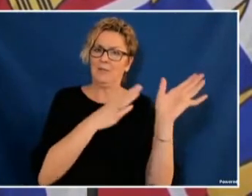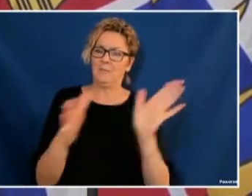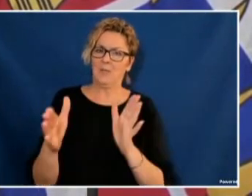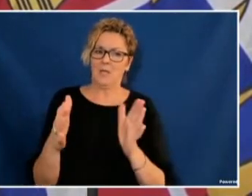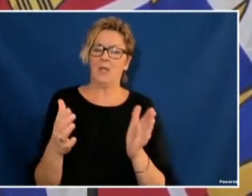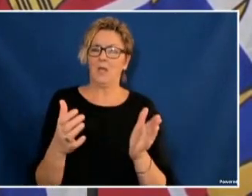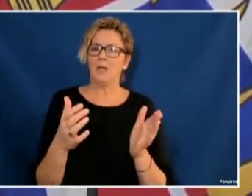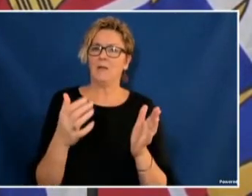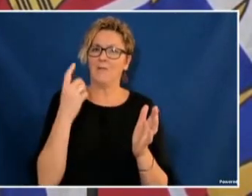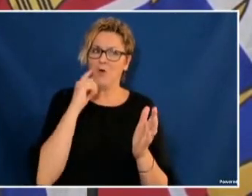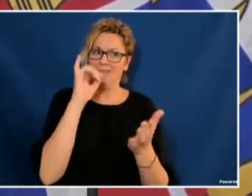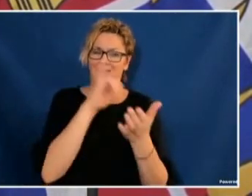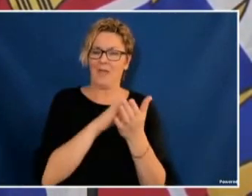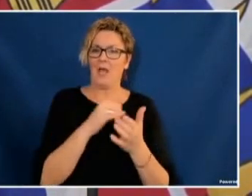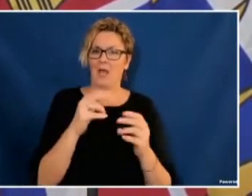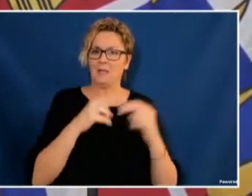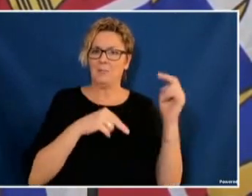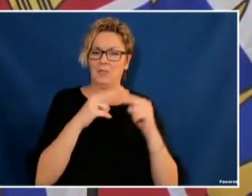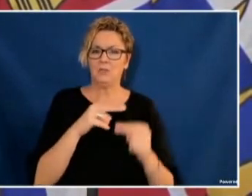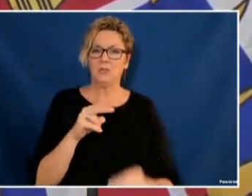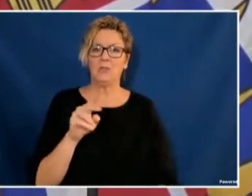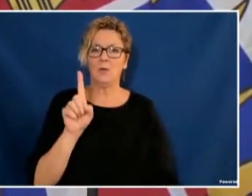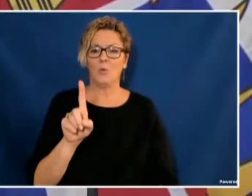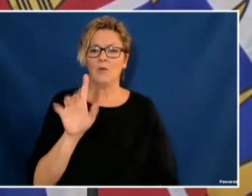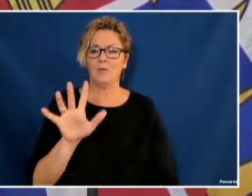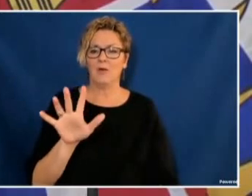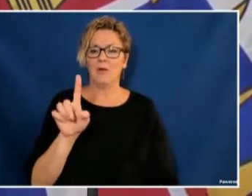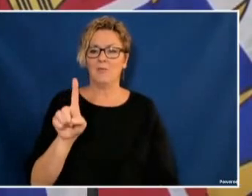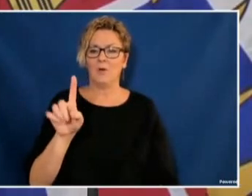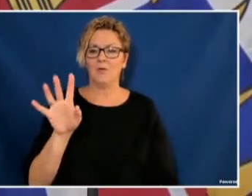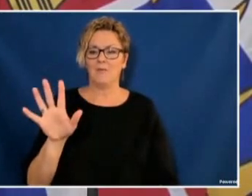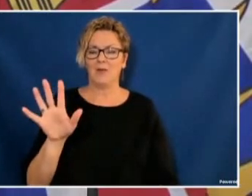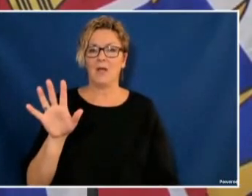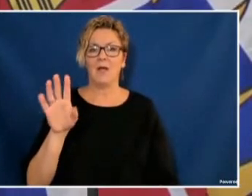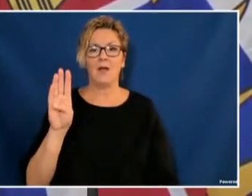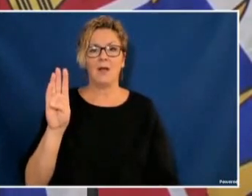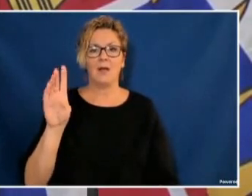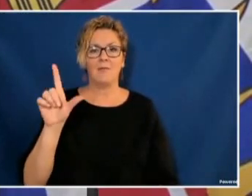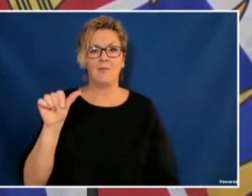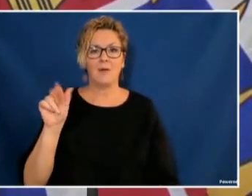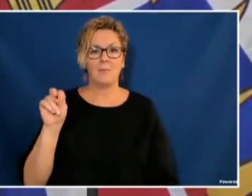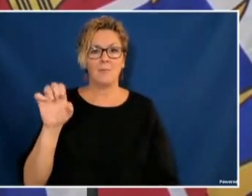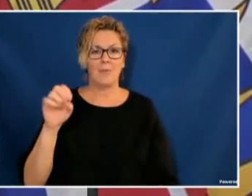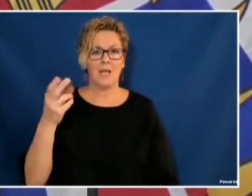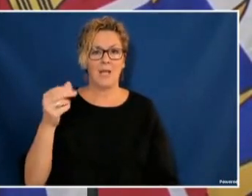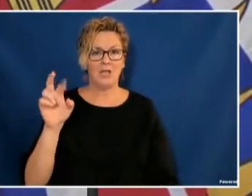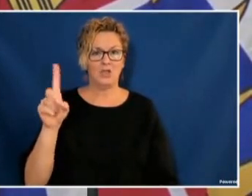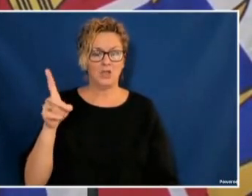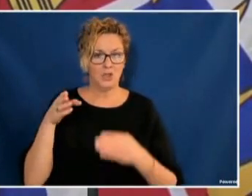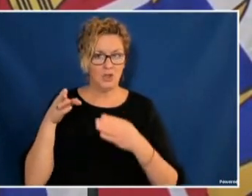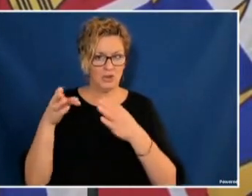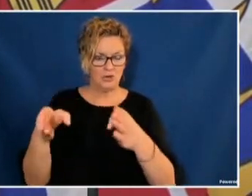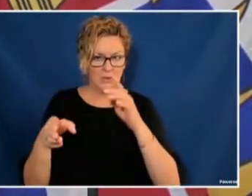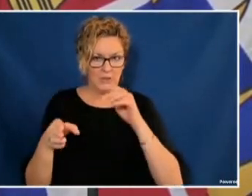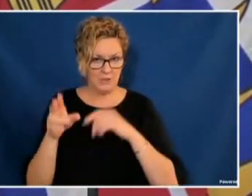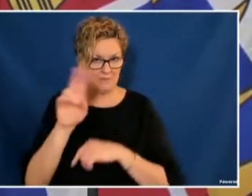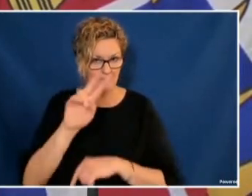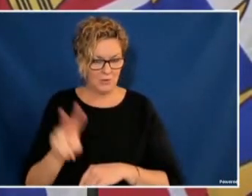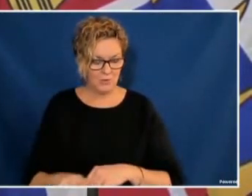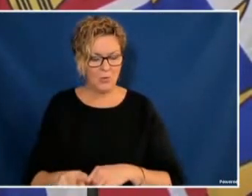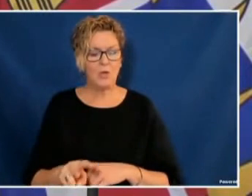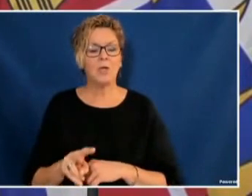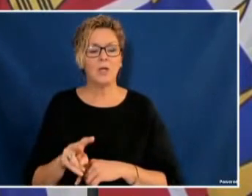particularly vulnerable and anxious when there's a case that's close to them. This is not unexpected. We